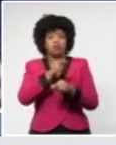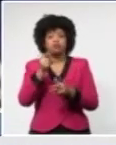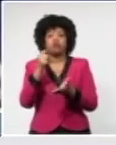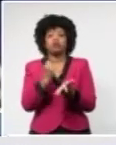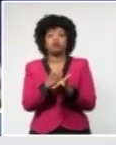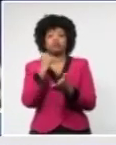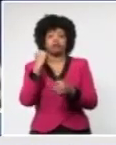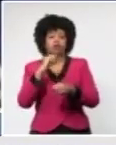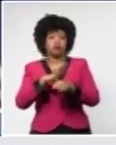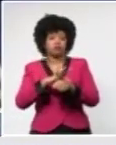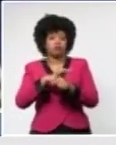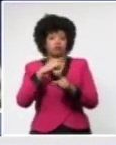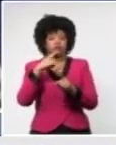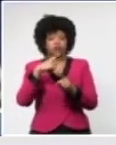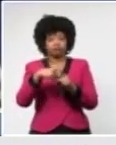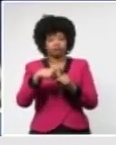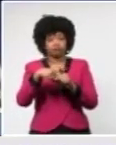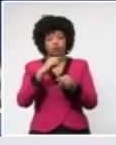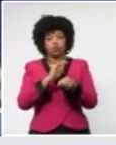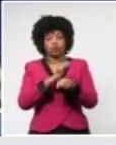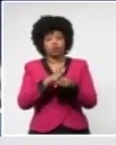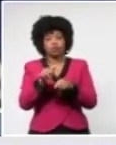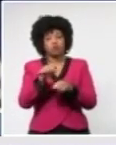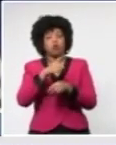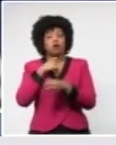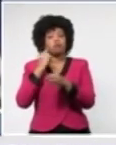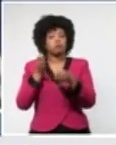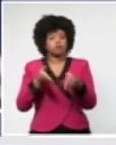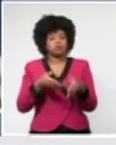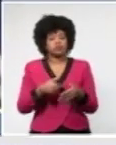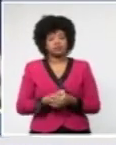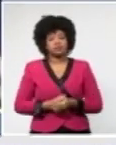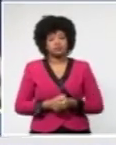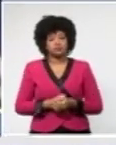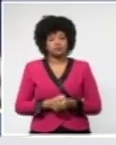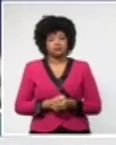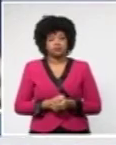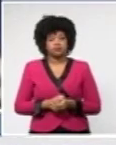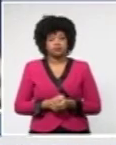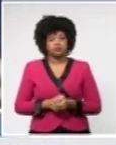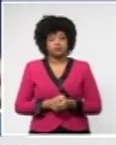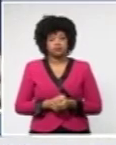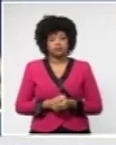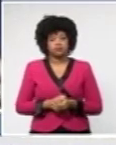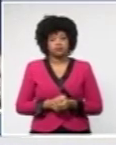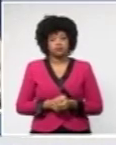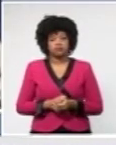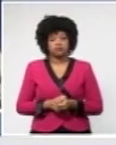185 countries continued reporting COVID-19 cases.